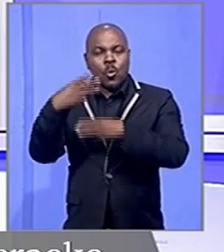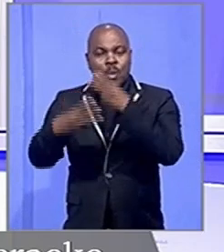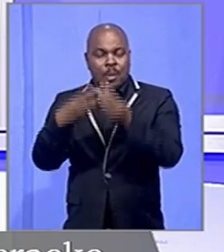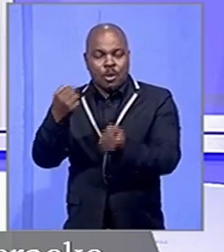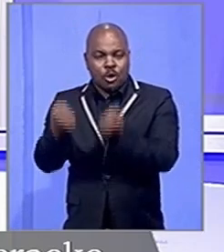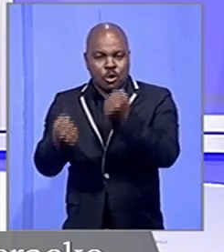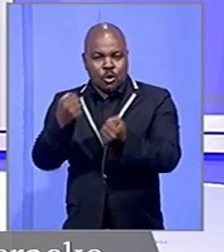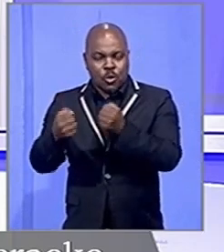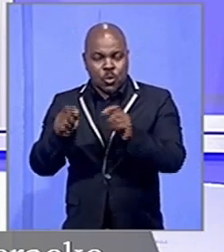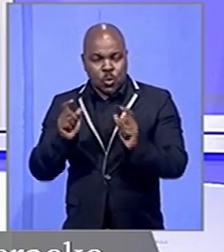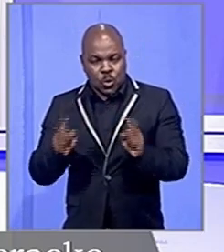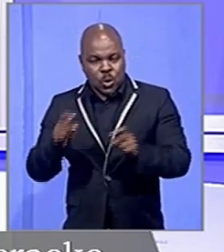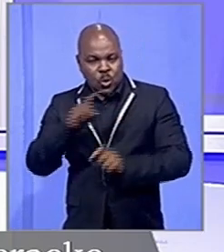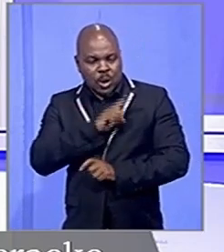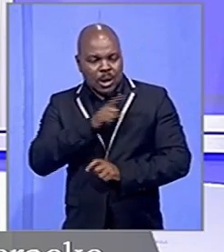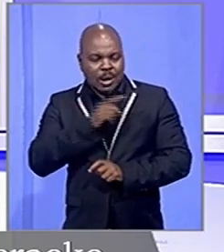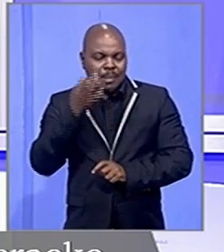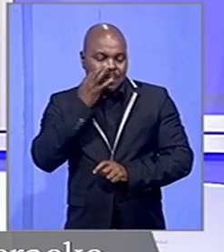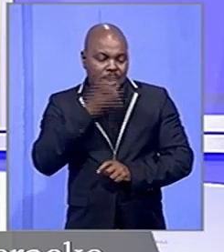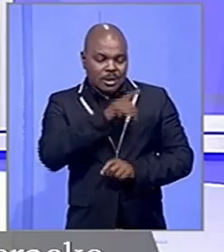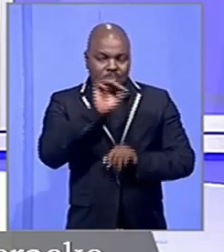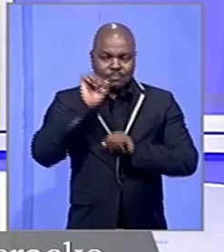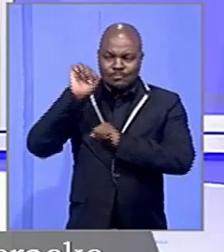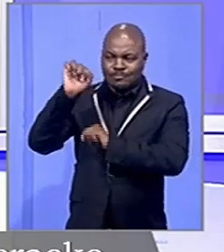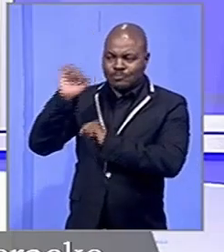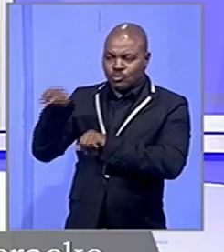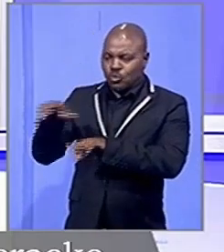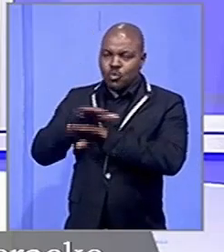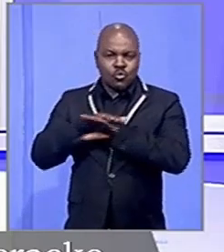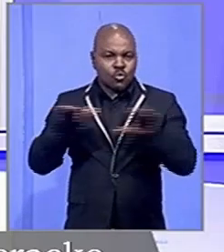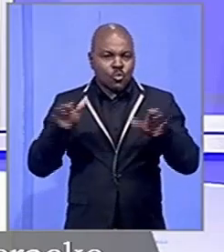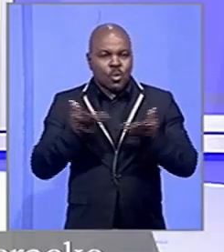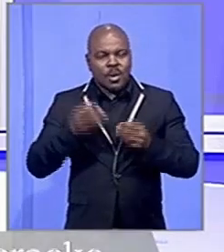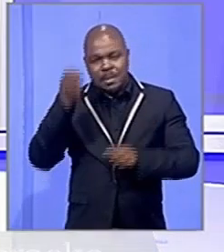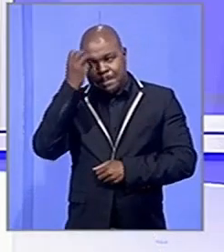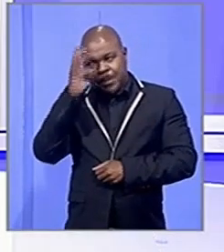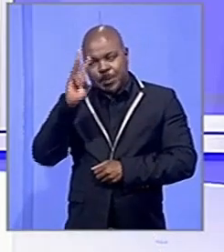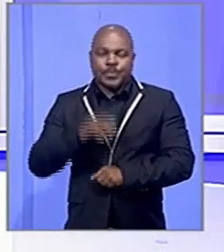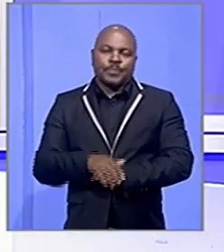ka maikaelelo a go tila ditshupetso kwa madirelong a sone kwa Pretoria.